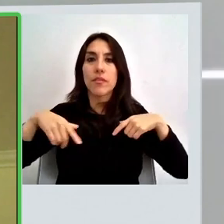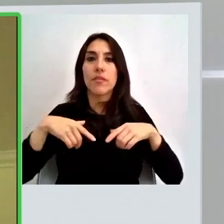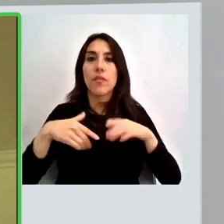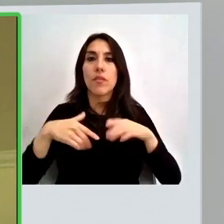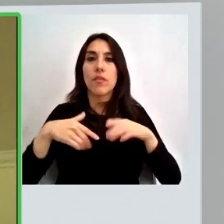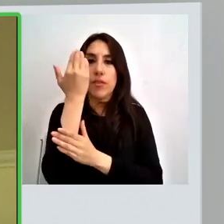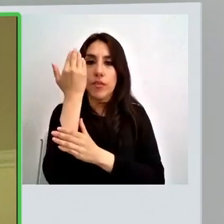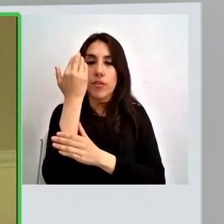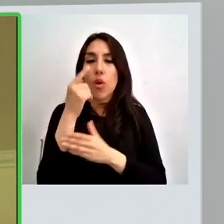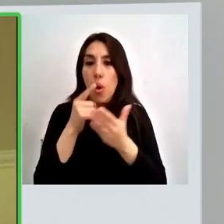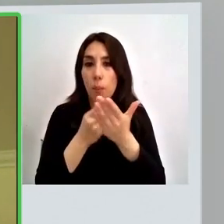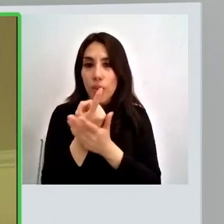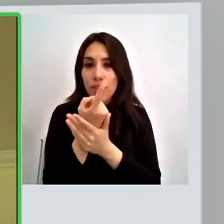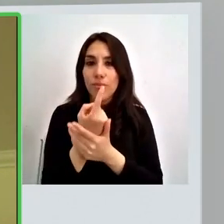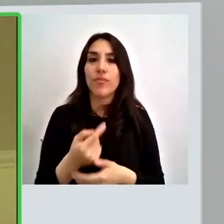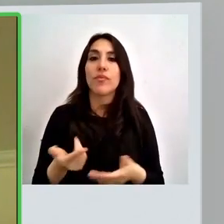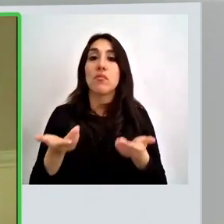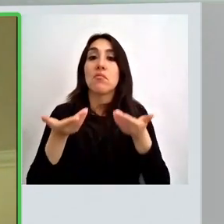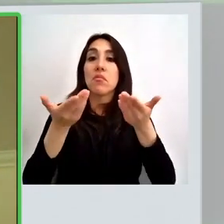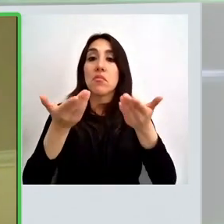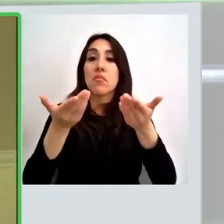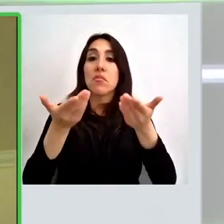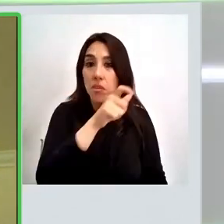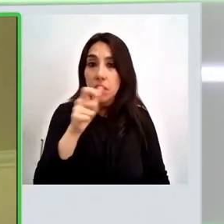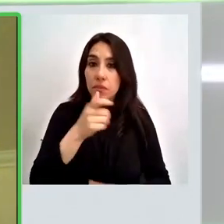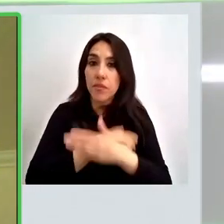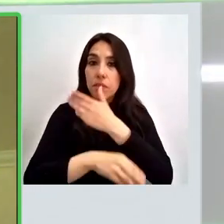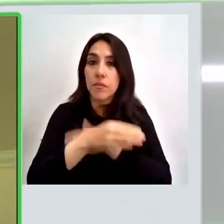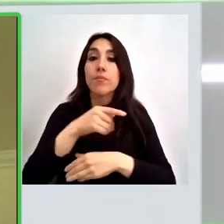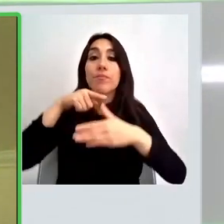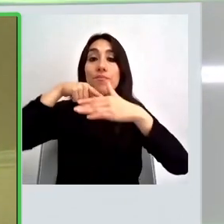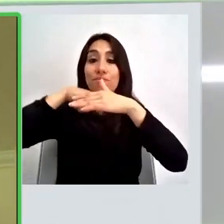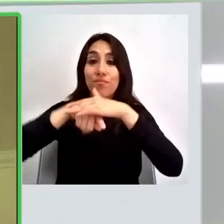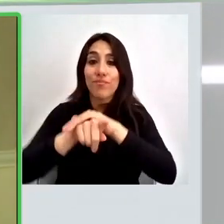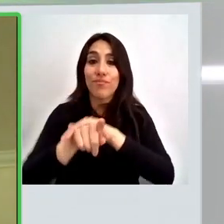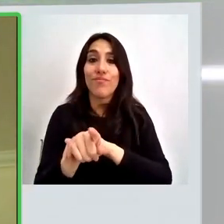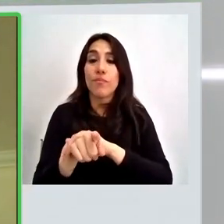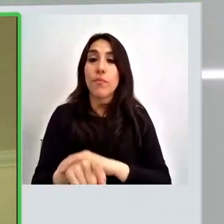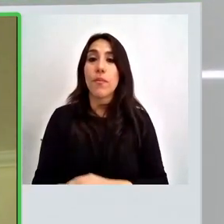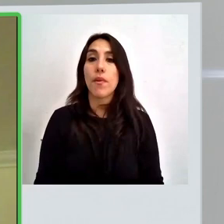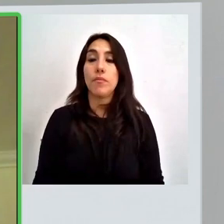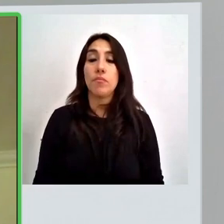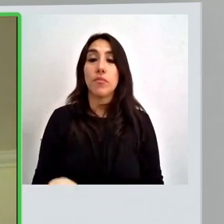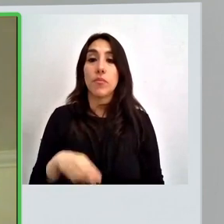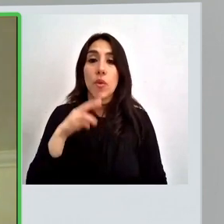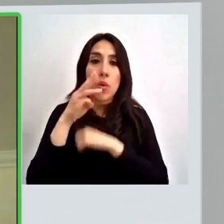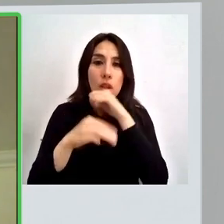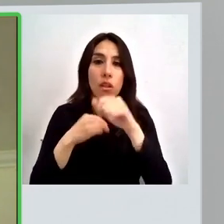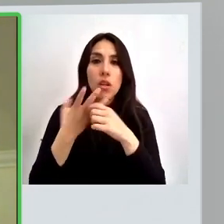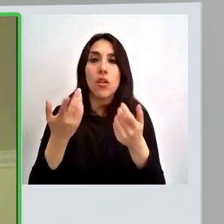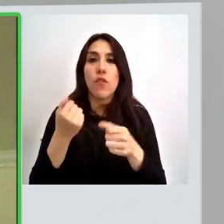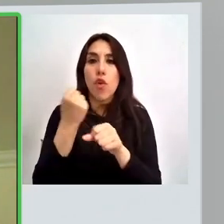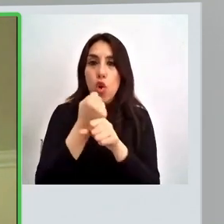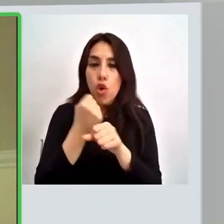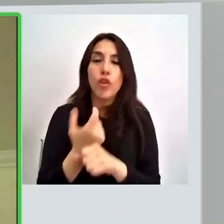the workforce. So think about that, and think about in your own